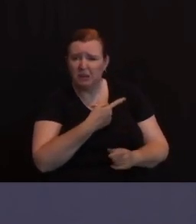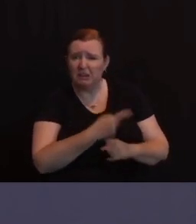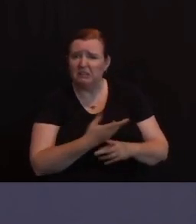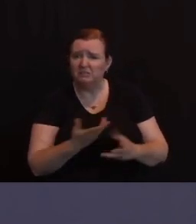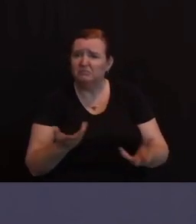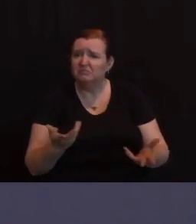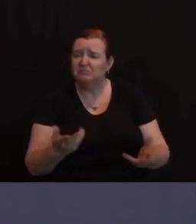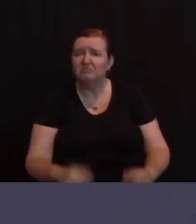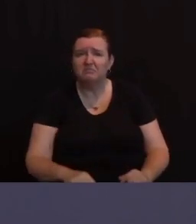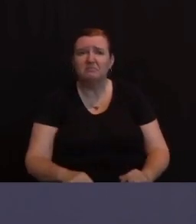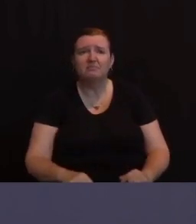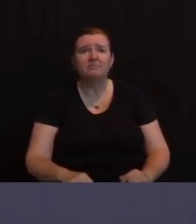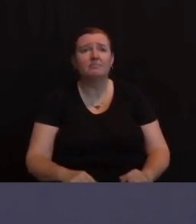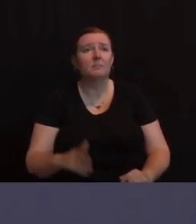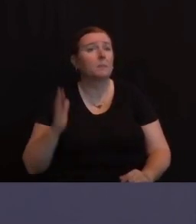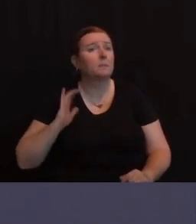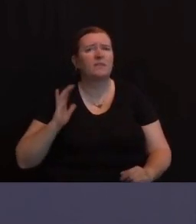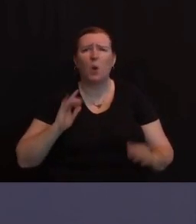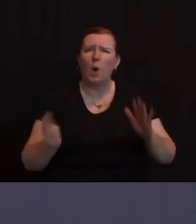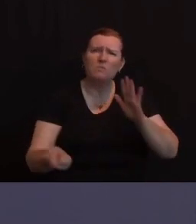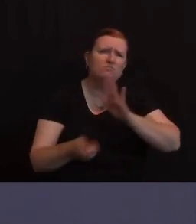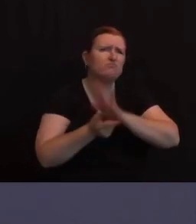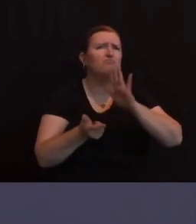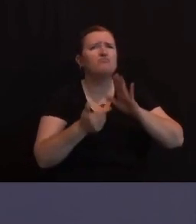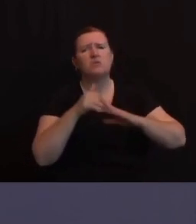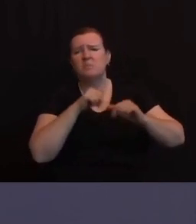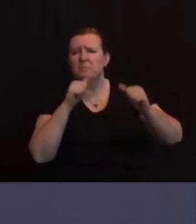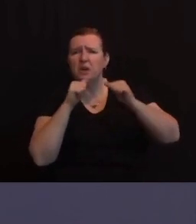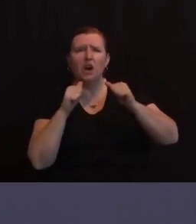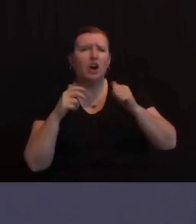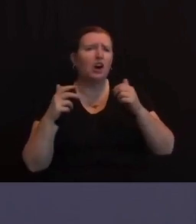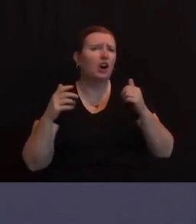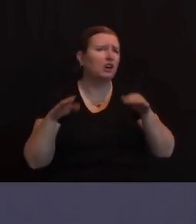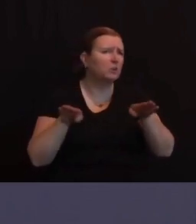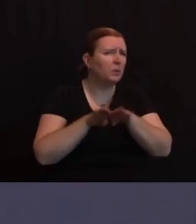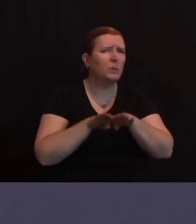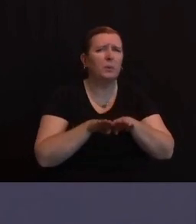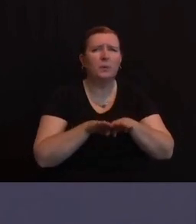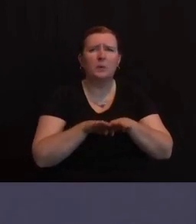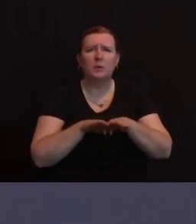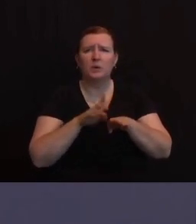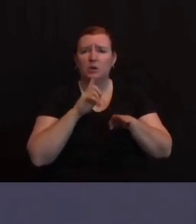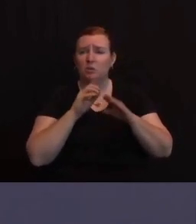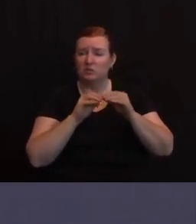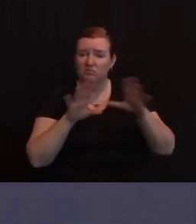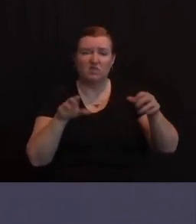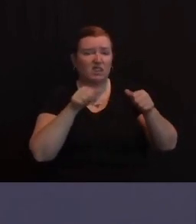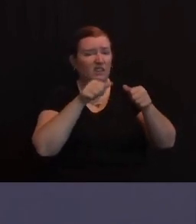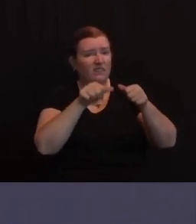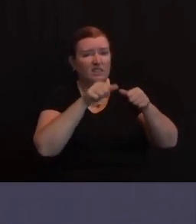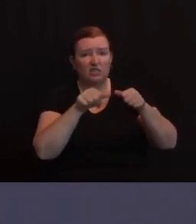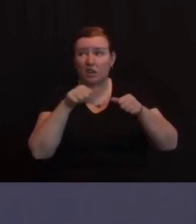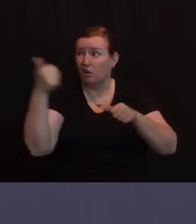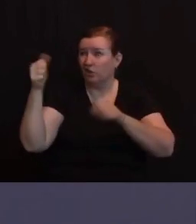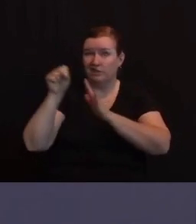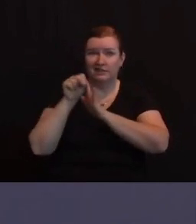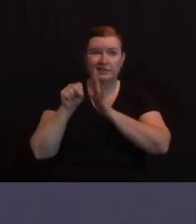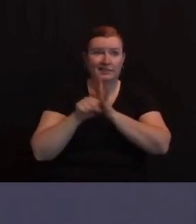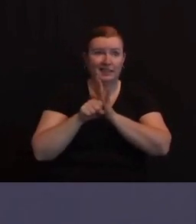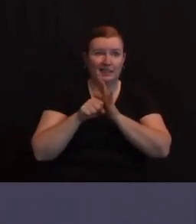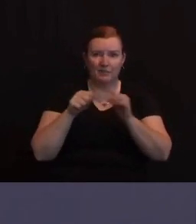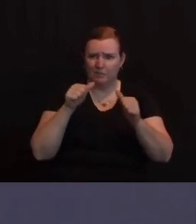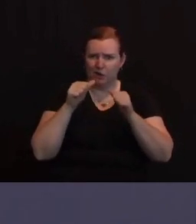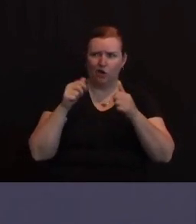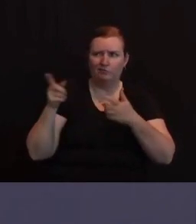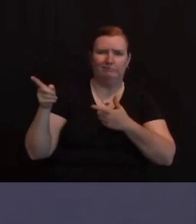indoor bars, which we know has been a huge source of infection in many states across the country, in